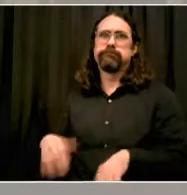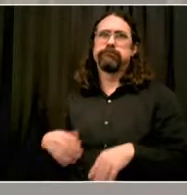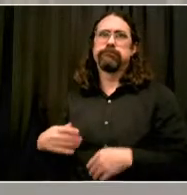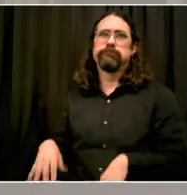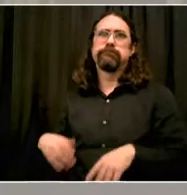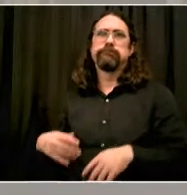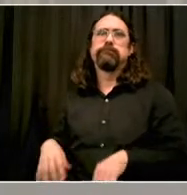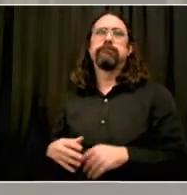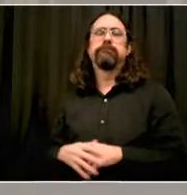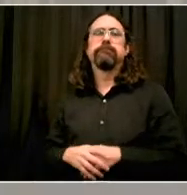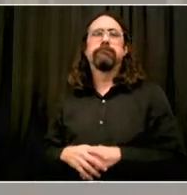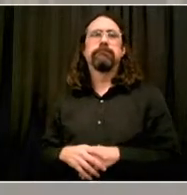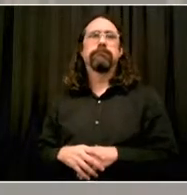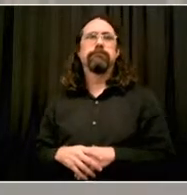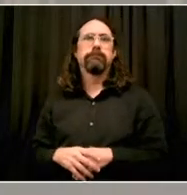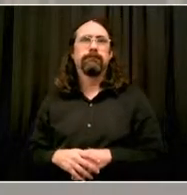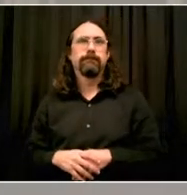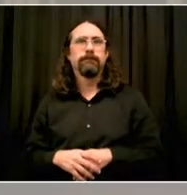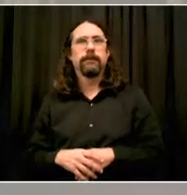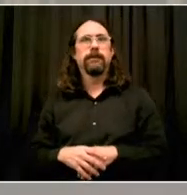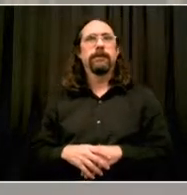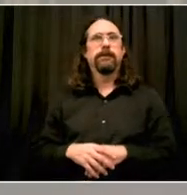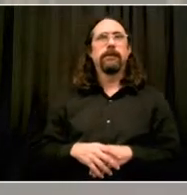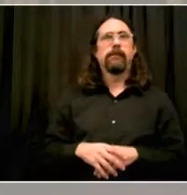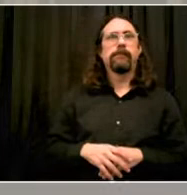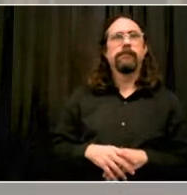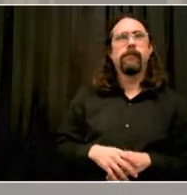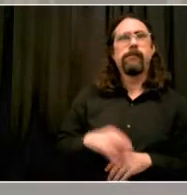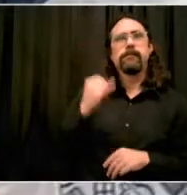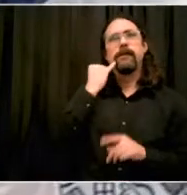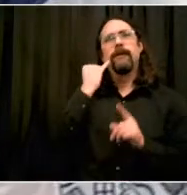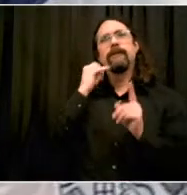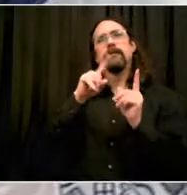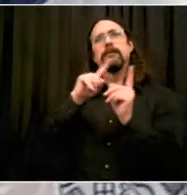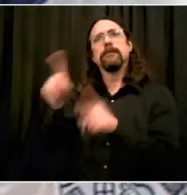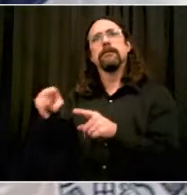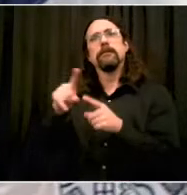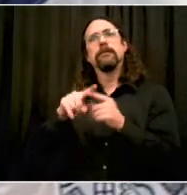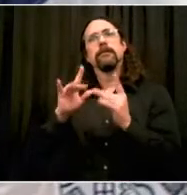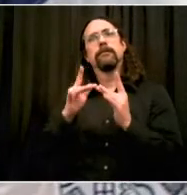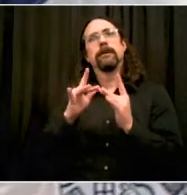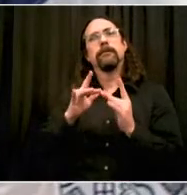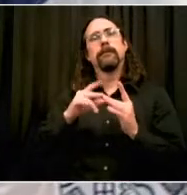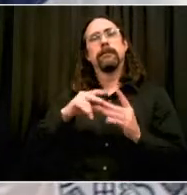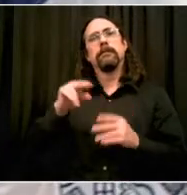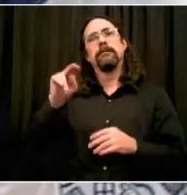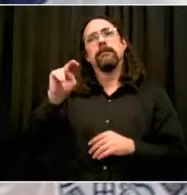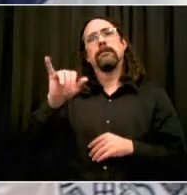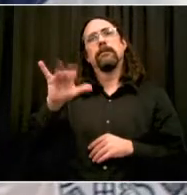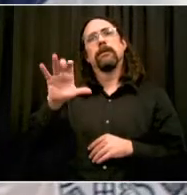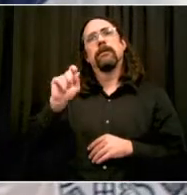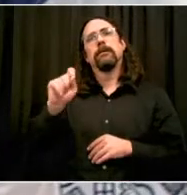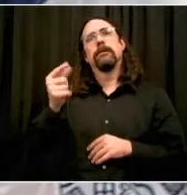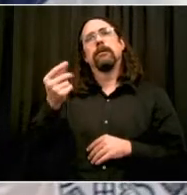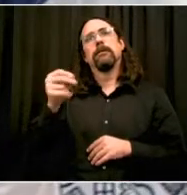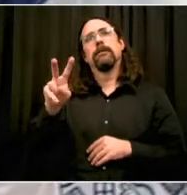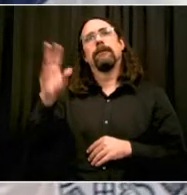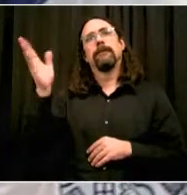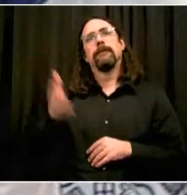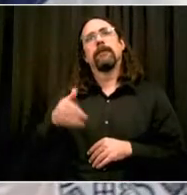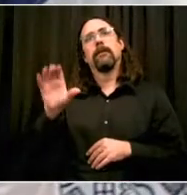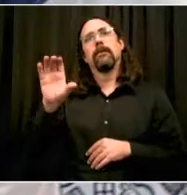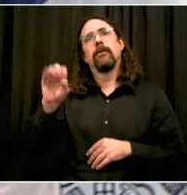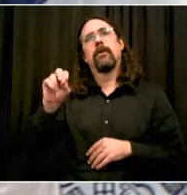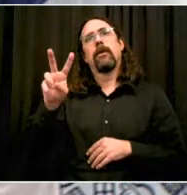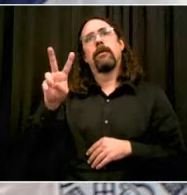the most convenient testing site close to you. Go ahead. So for those who don't live near